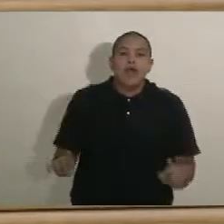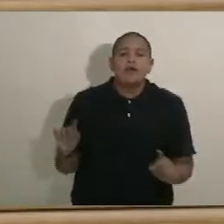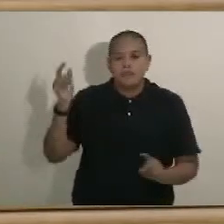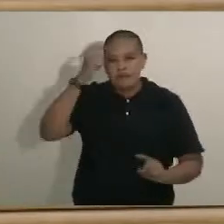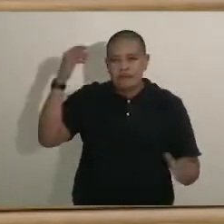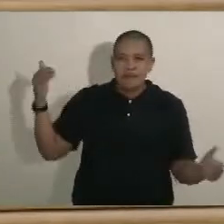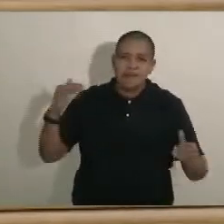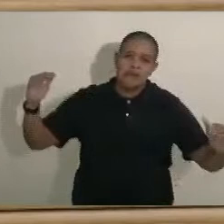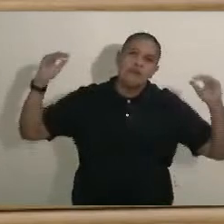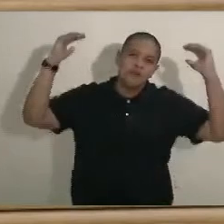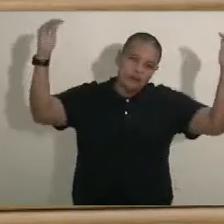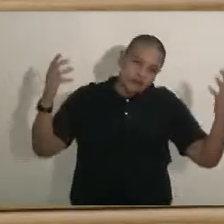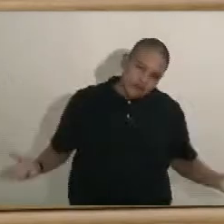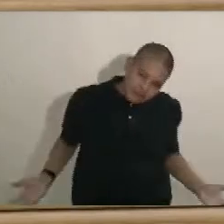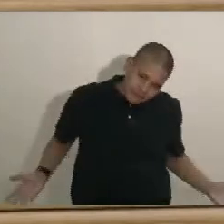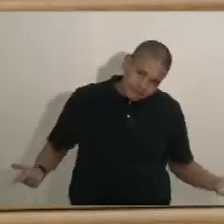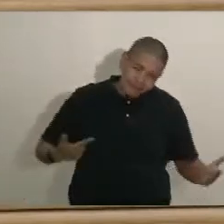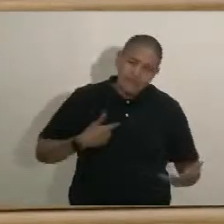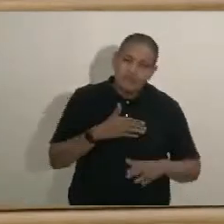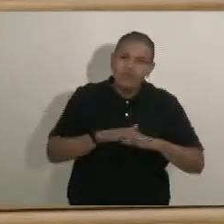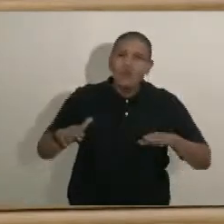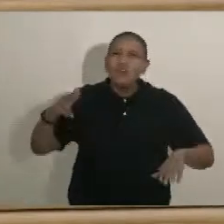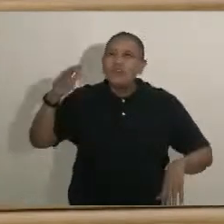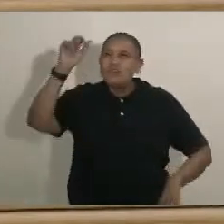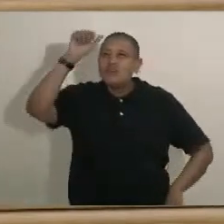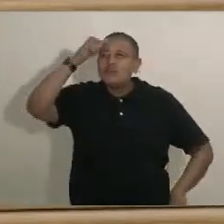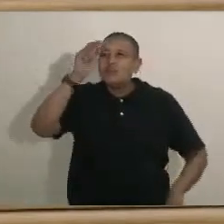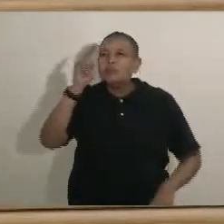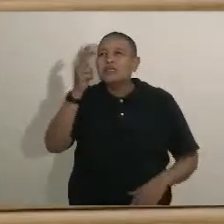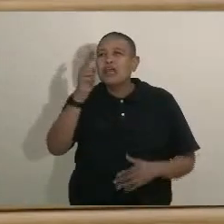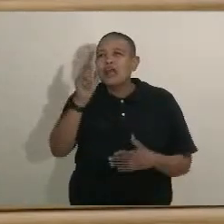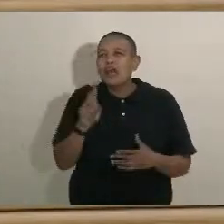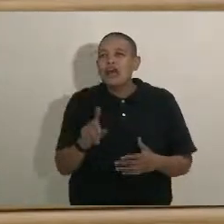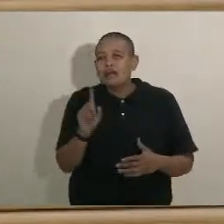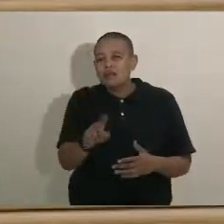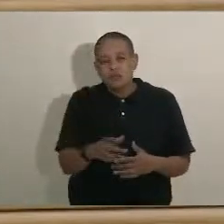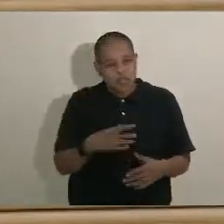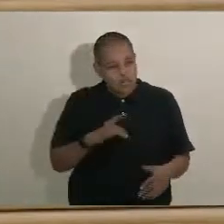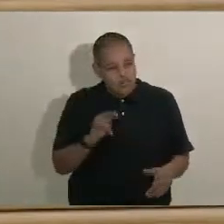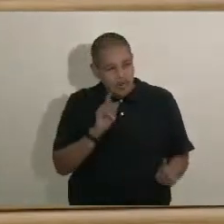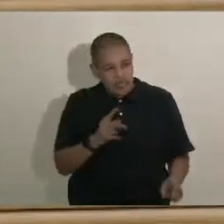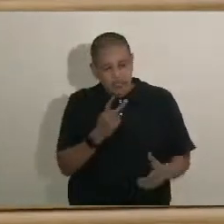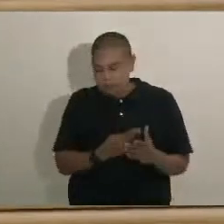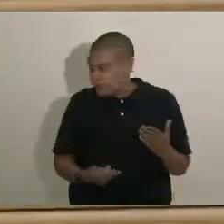Cabinet. I don't recall what was the second half of the question, or did I answer both?